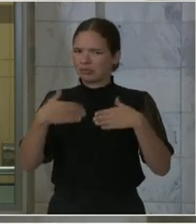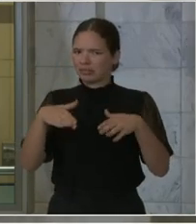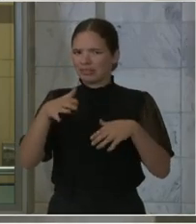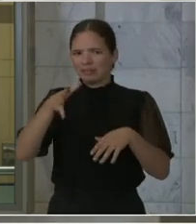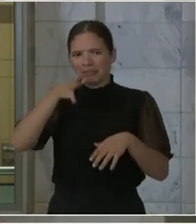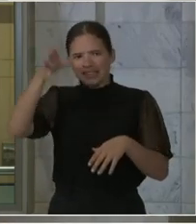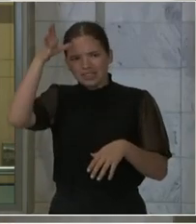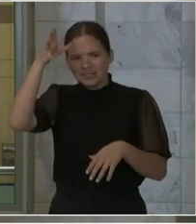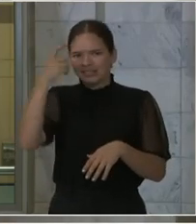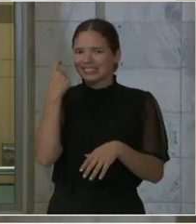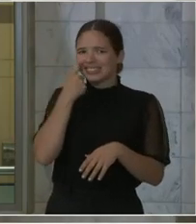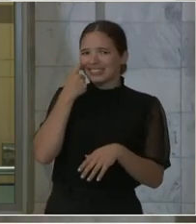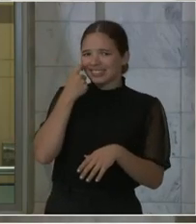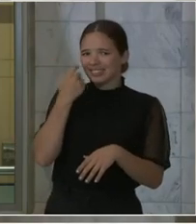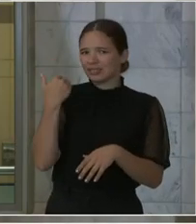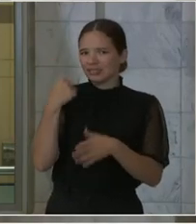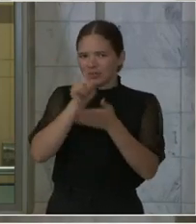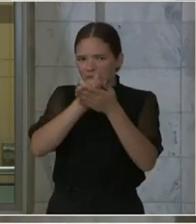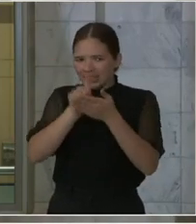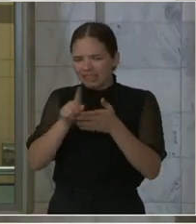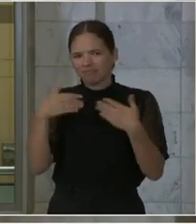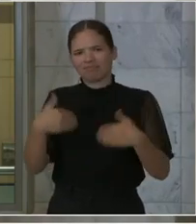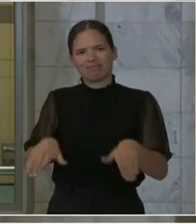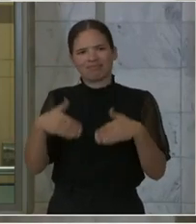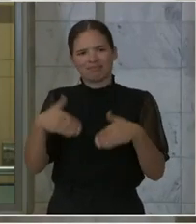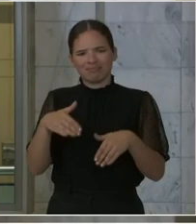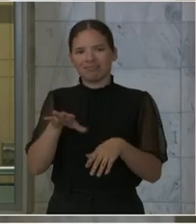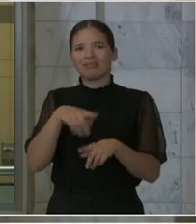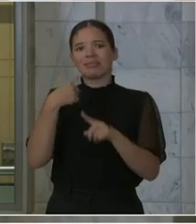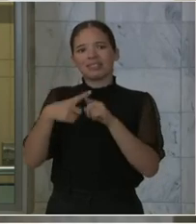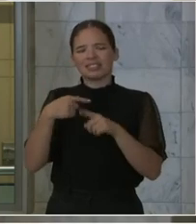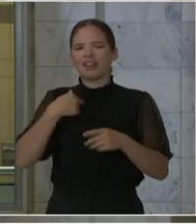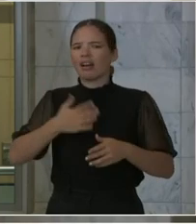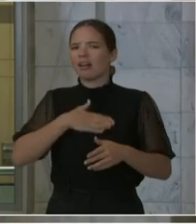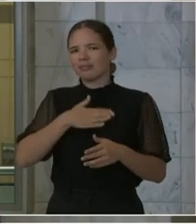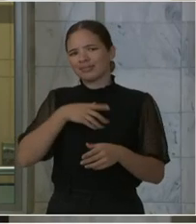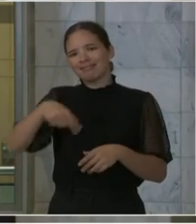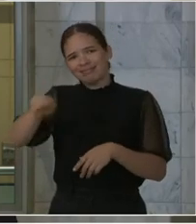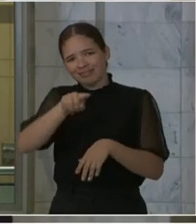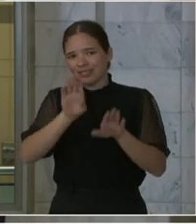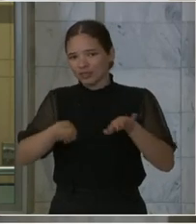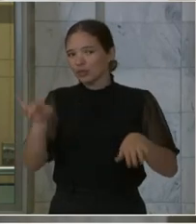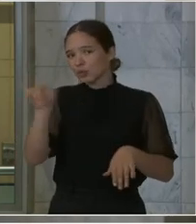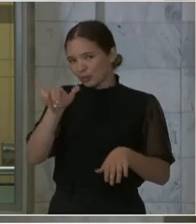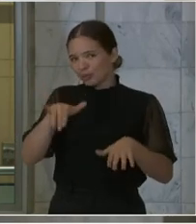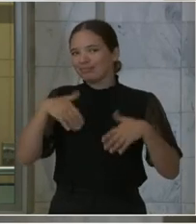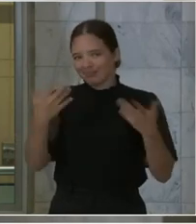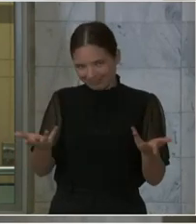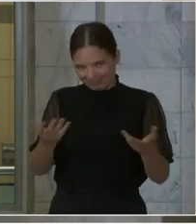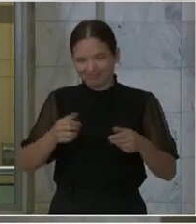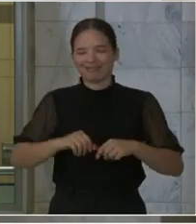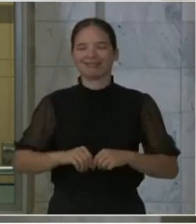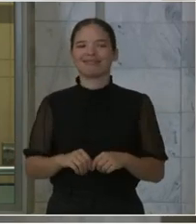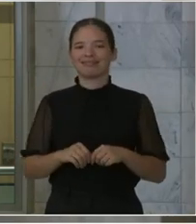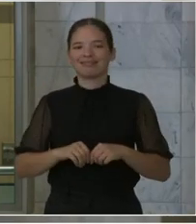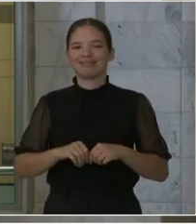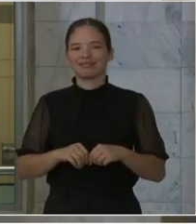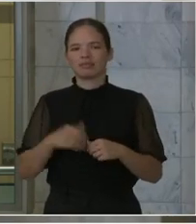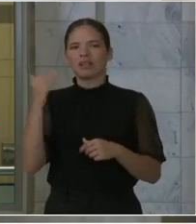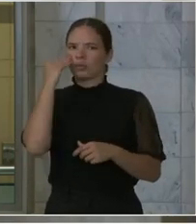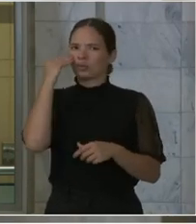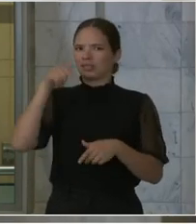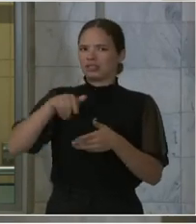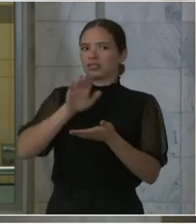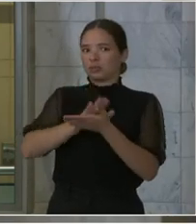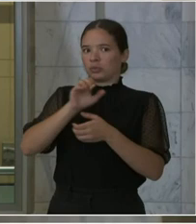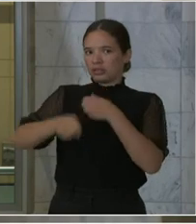And even better, a lot of happy children. And we know that this school year in particular will be critical for our